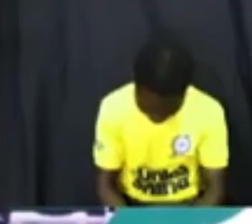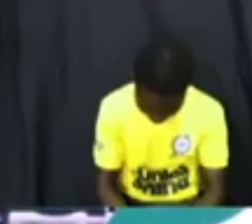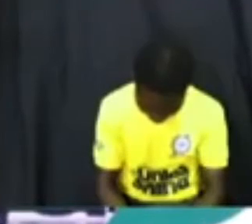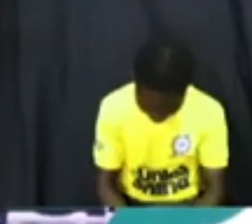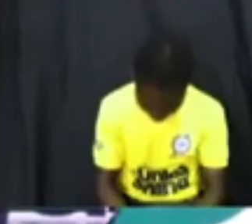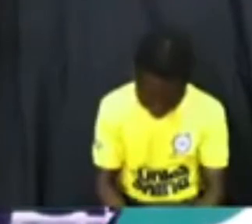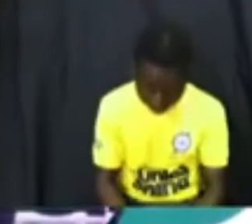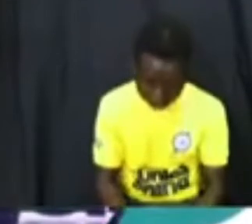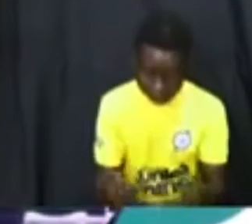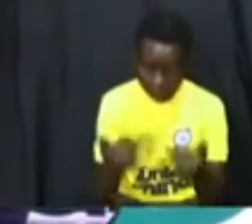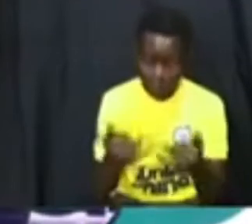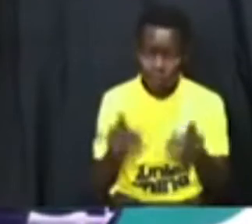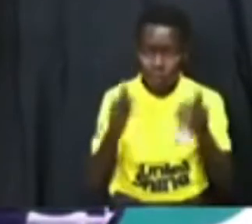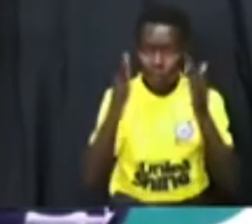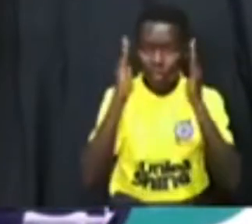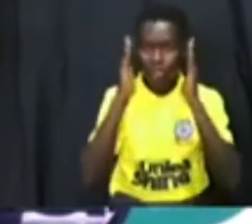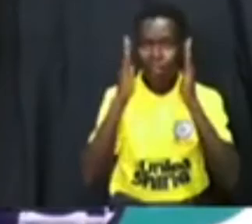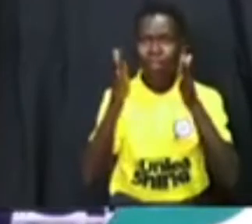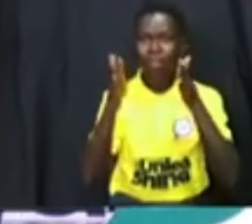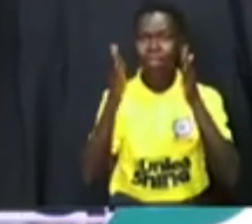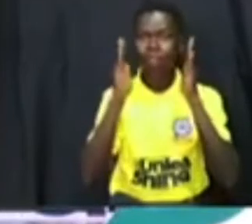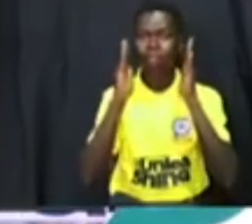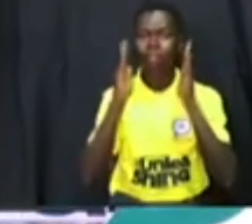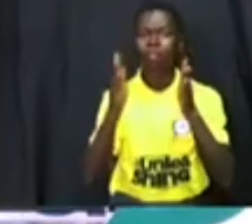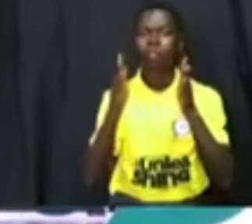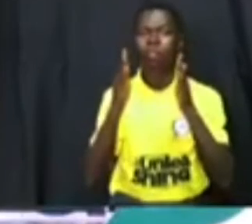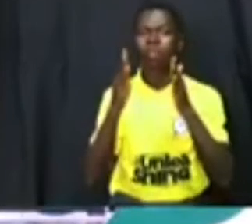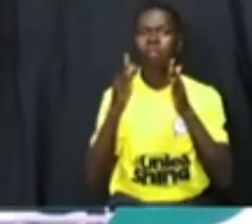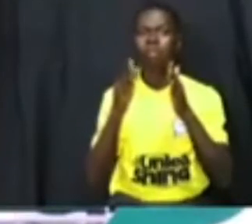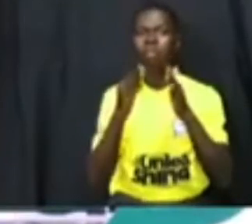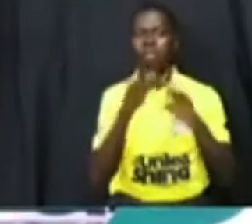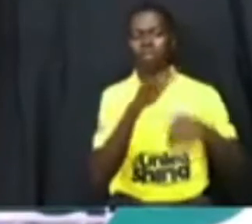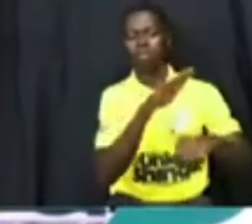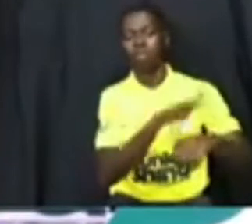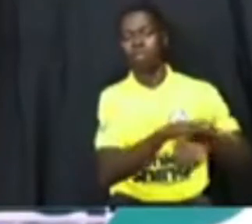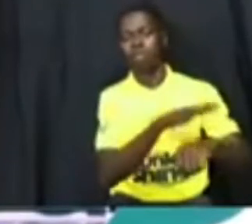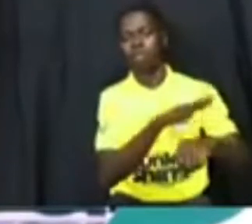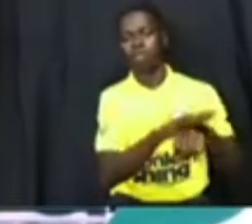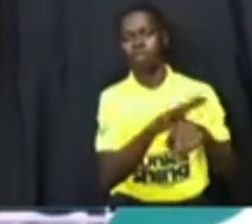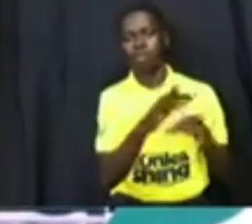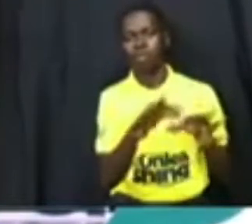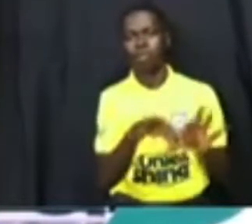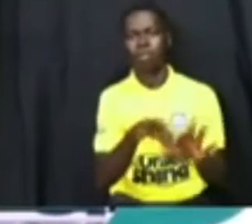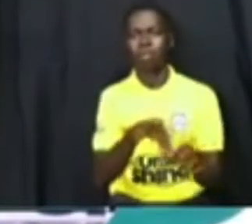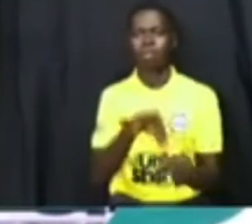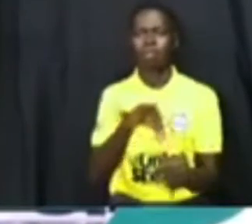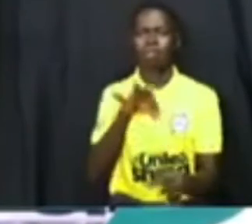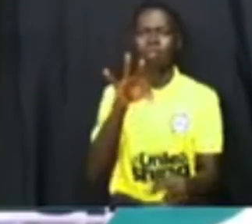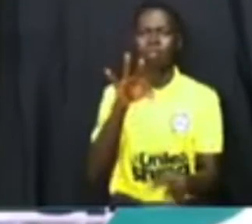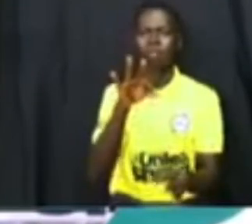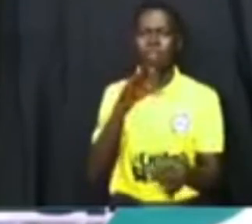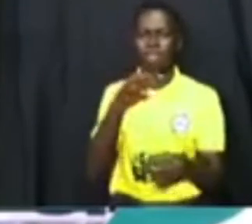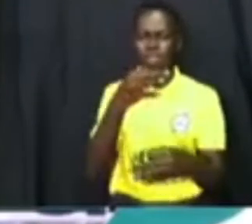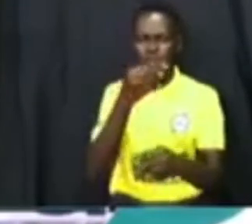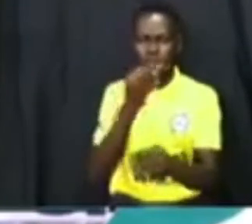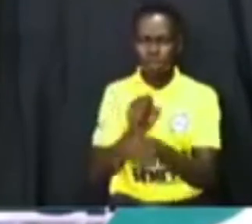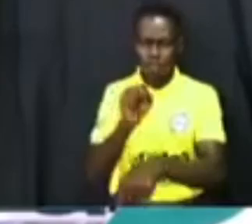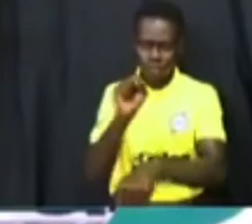Now listen. Yes. The upon spirit is a functional spirit.